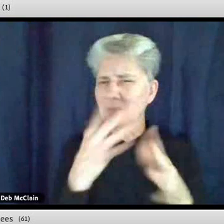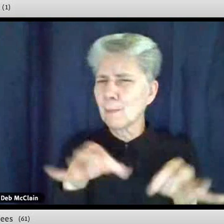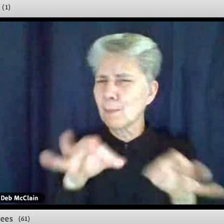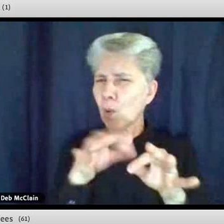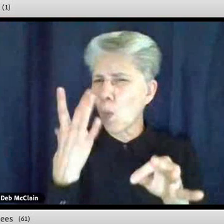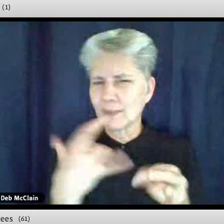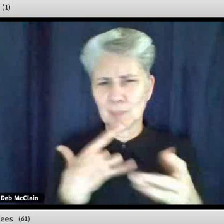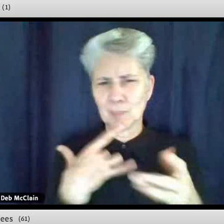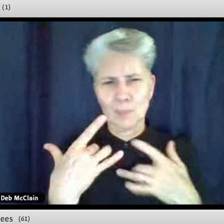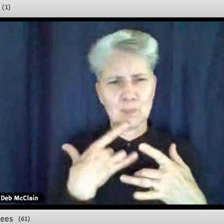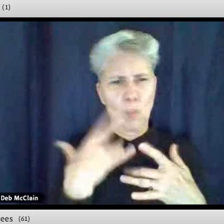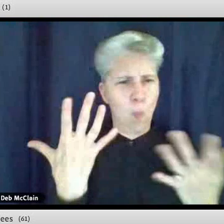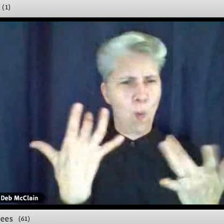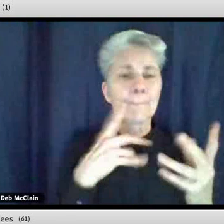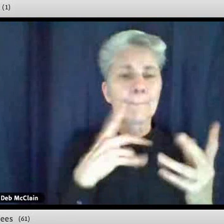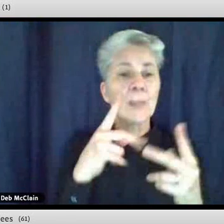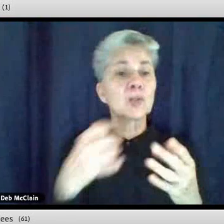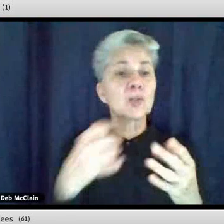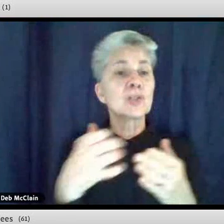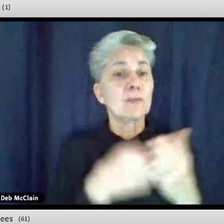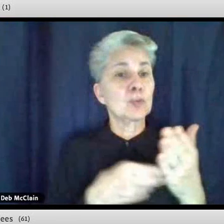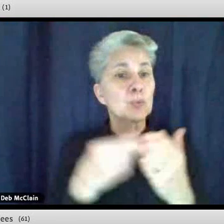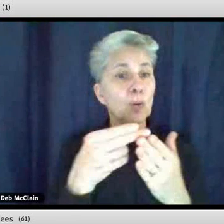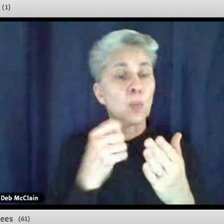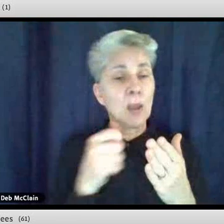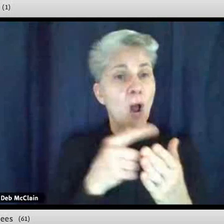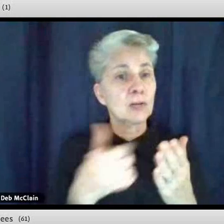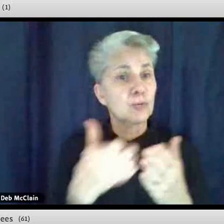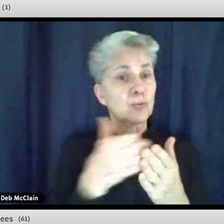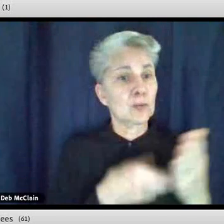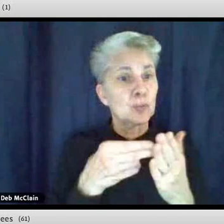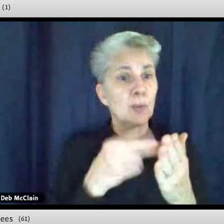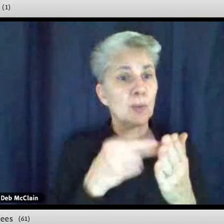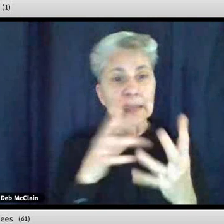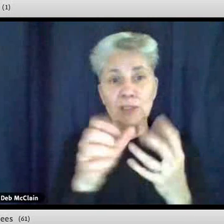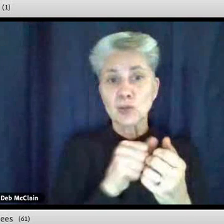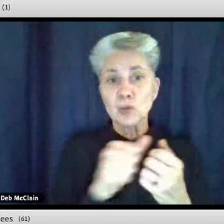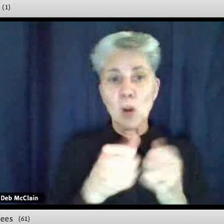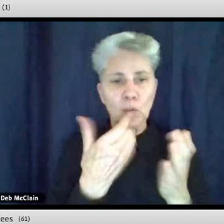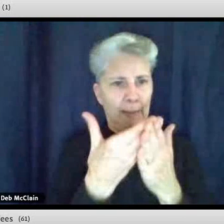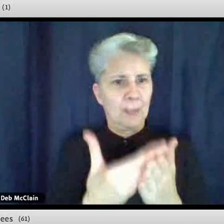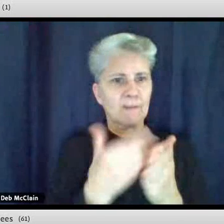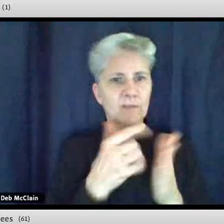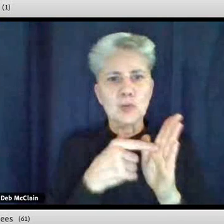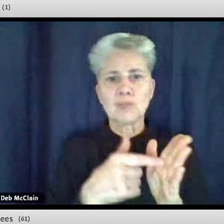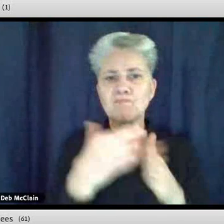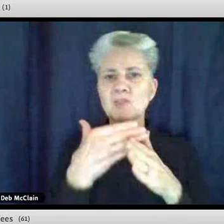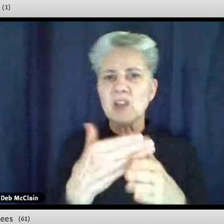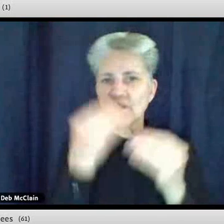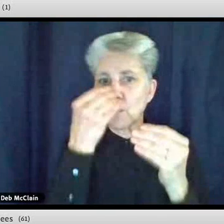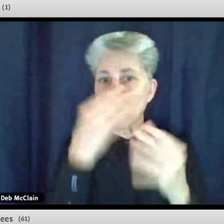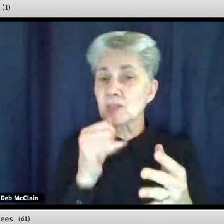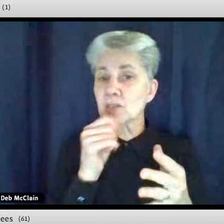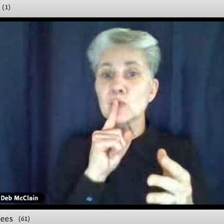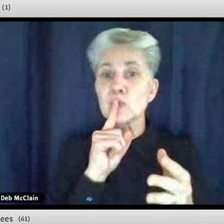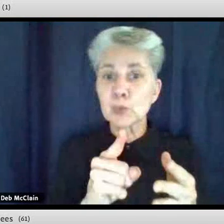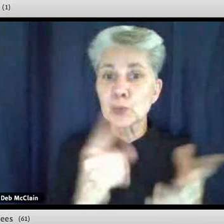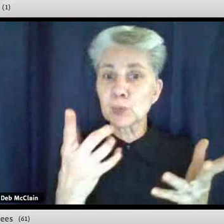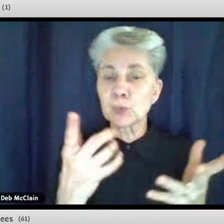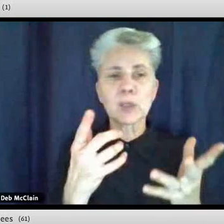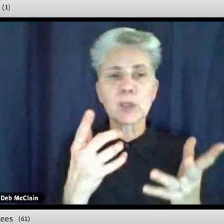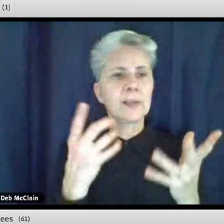And then 1 in 4 people are sharing fake news. And why does this matter? Why do we care? Because people deserve the truth. We all deserve the truth.